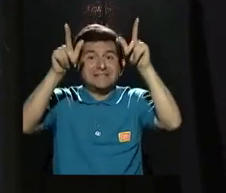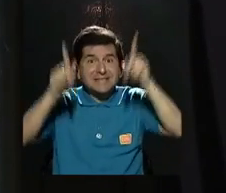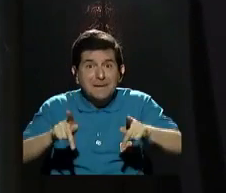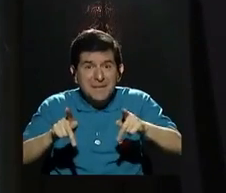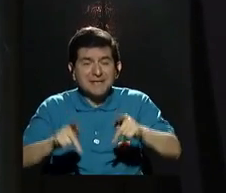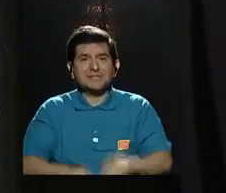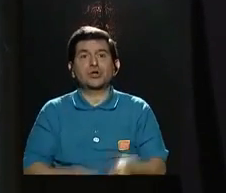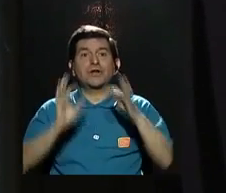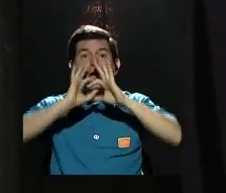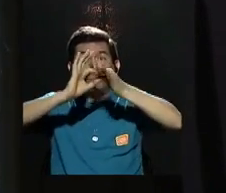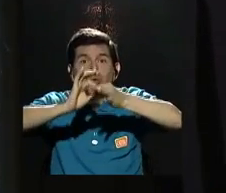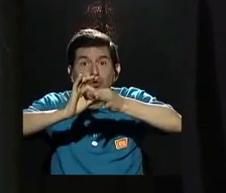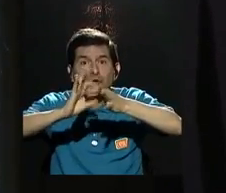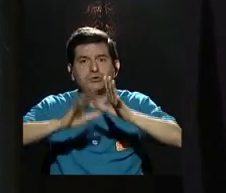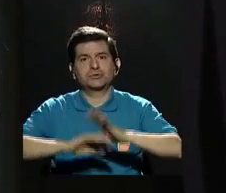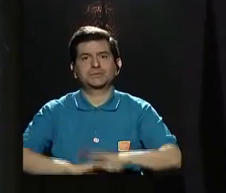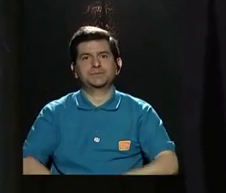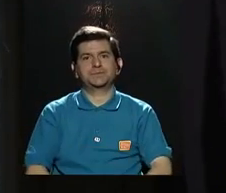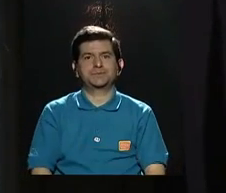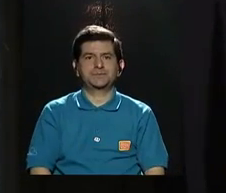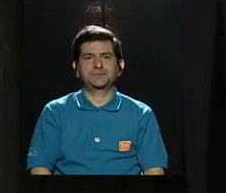combined.